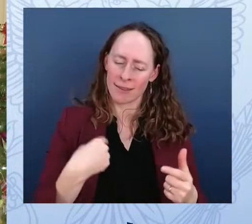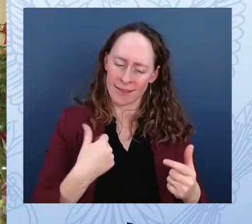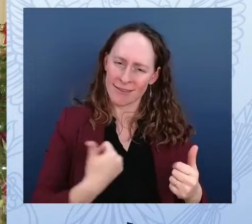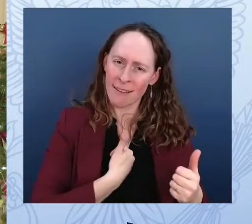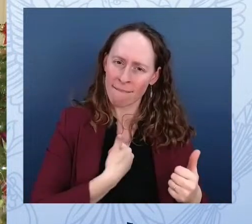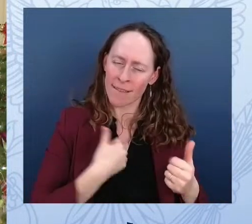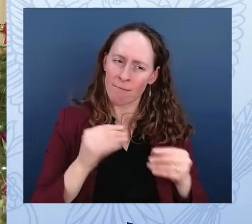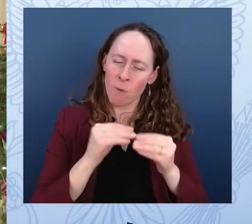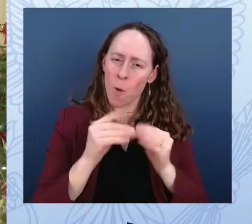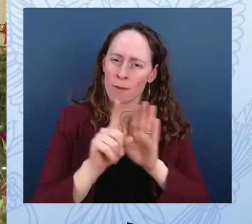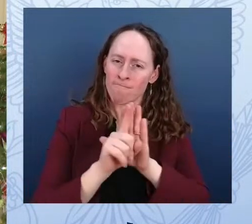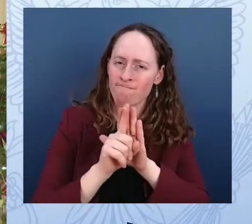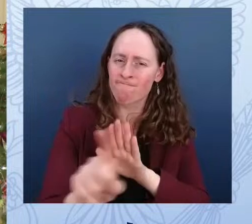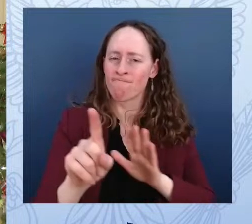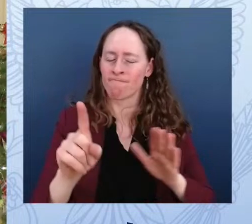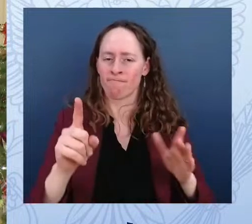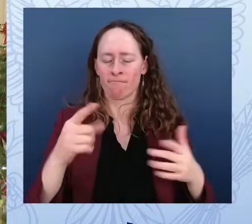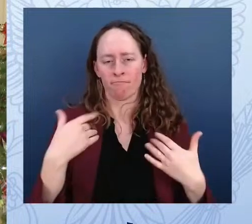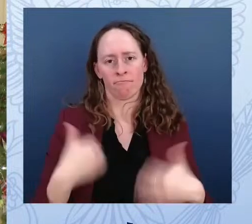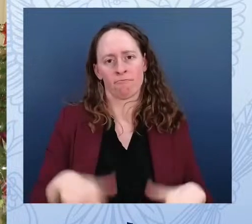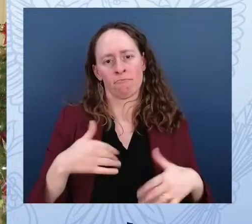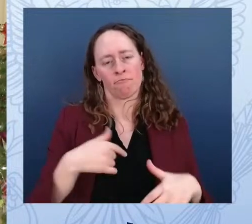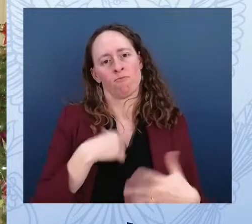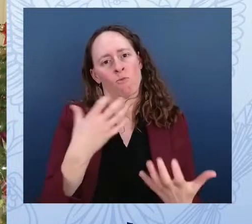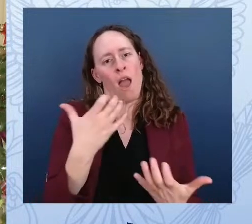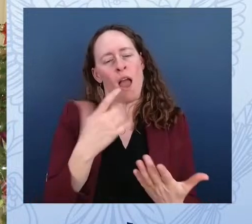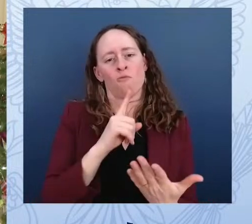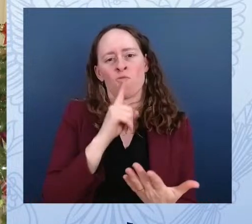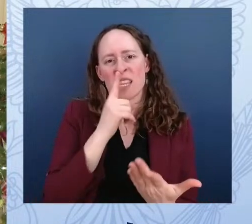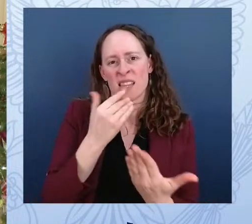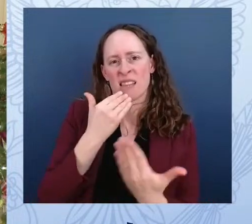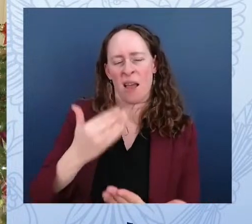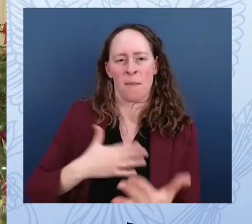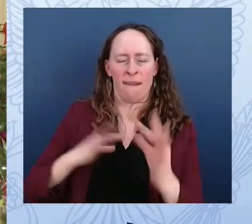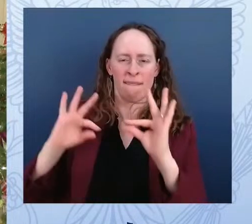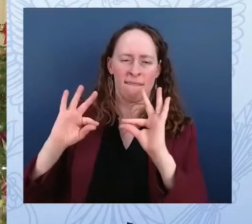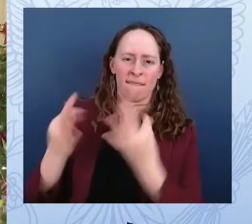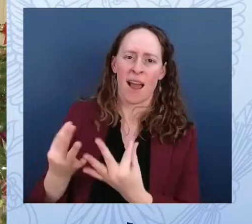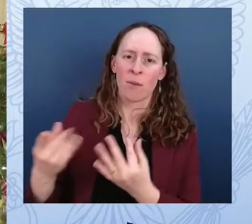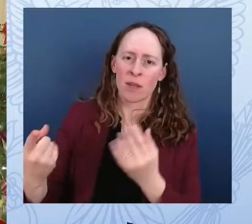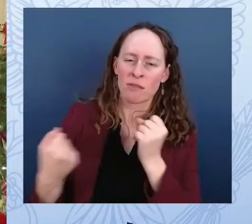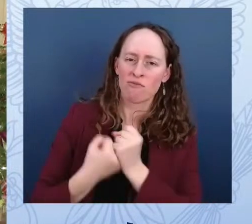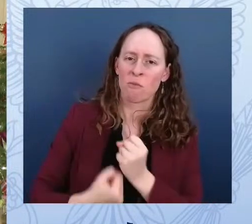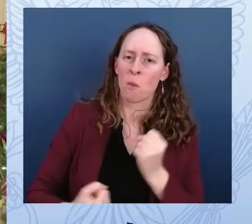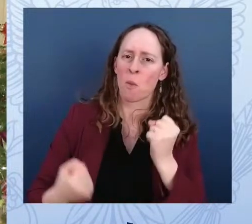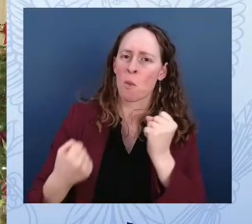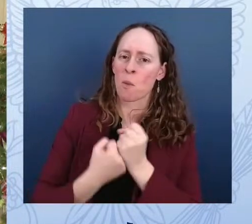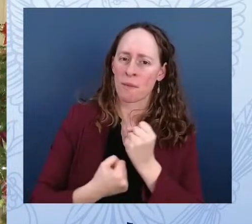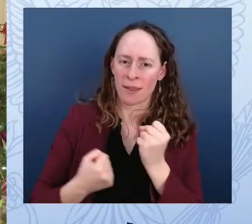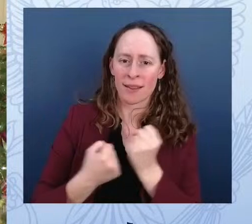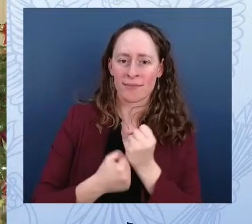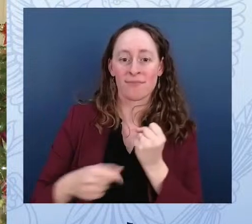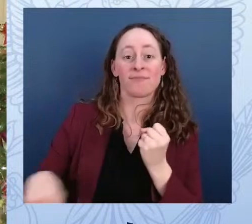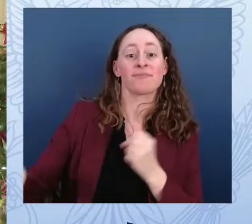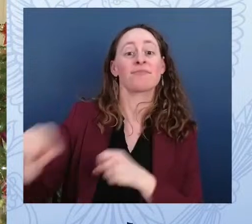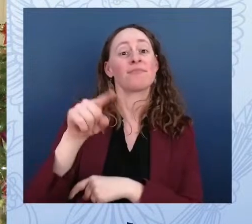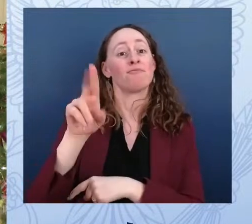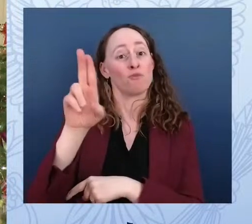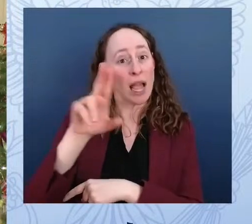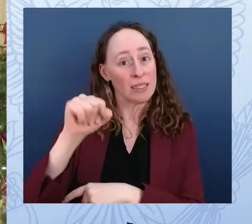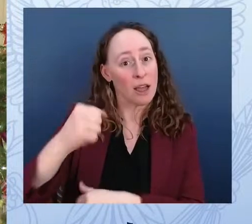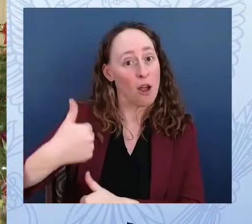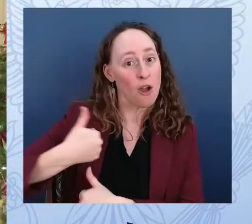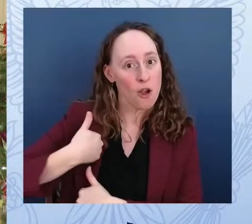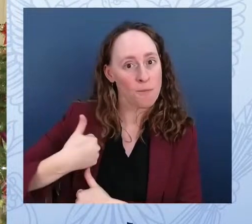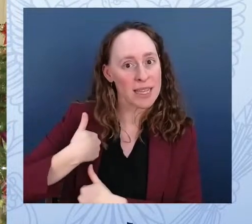while also carving out my own path. My family has served in the U.S. Army for 4 generations, but